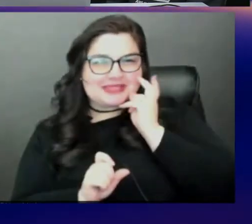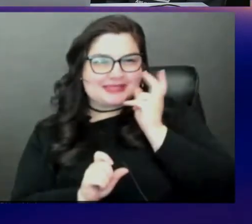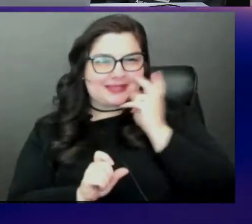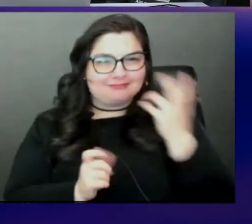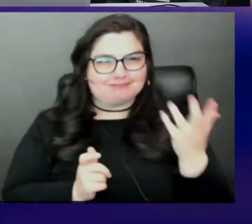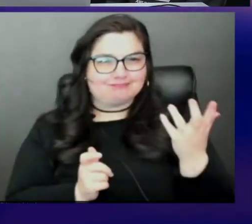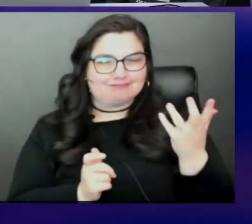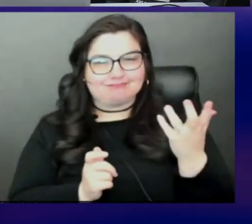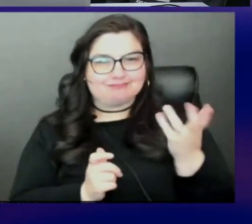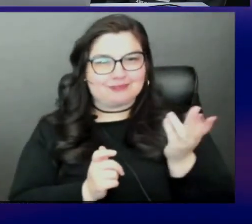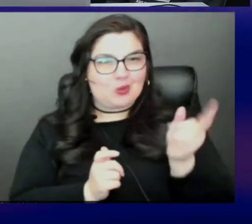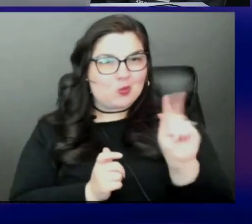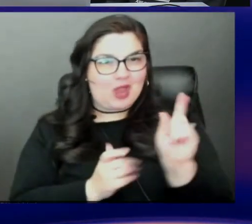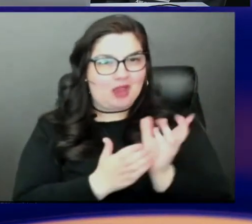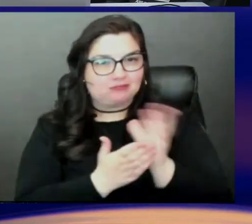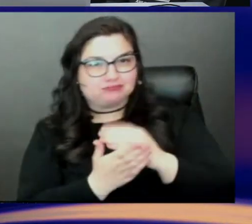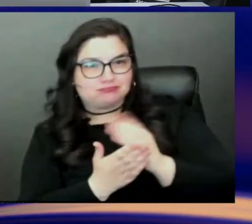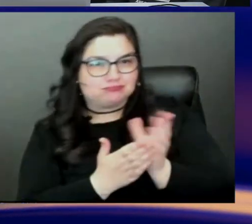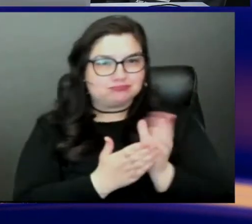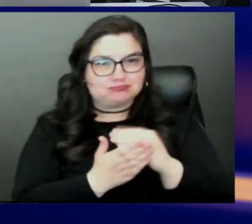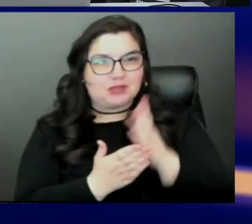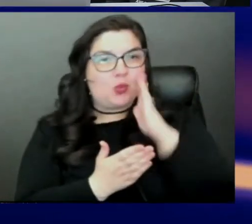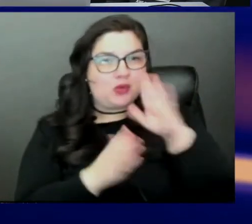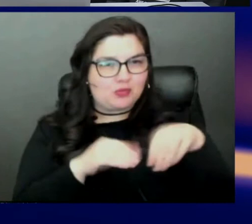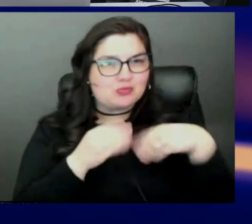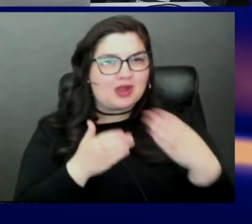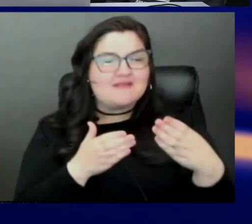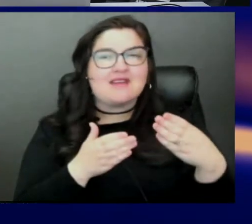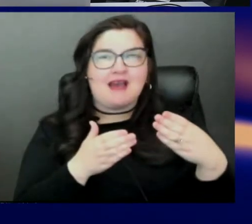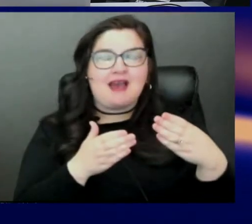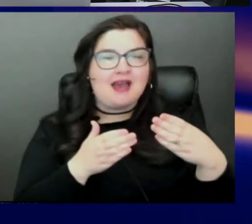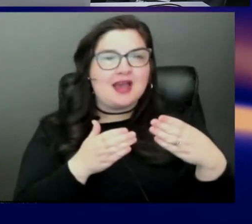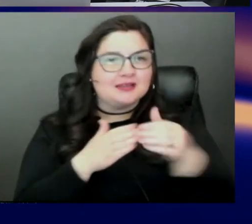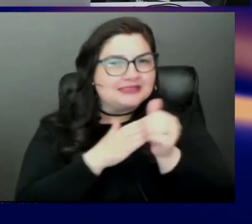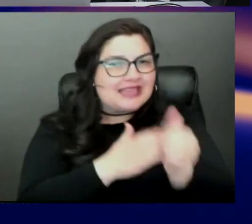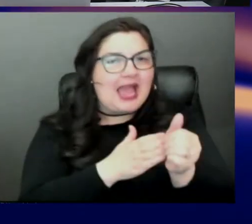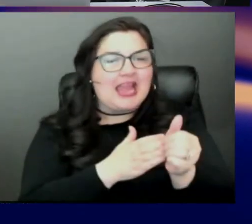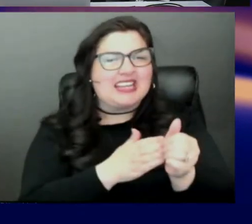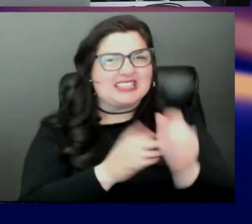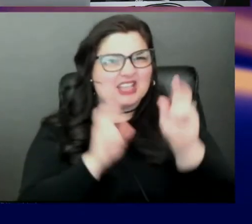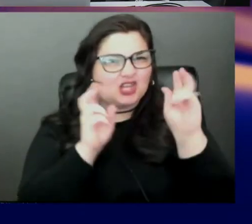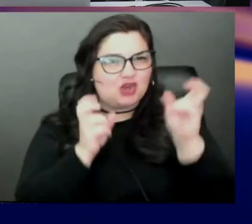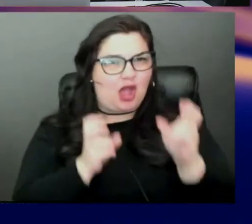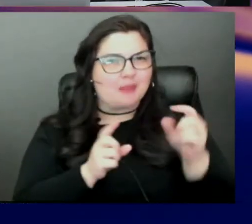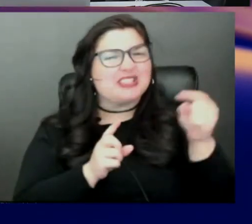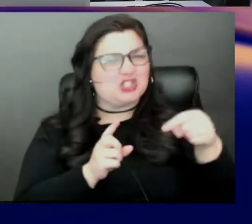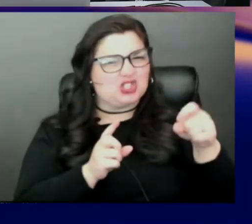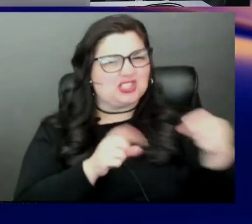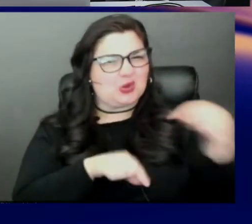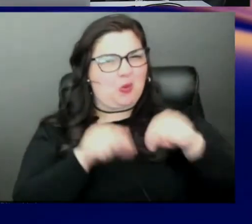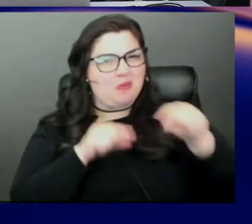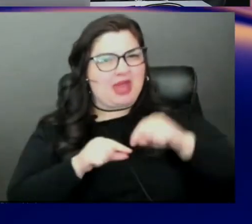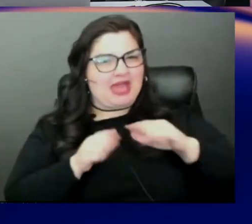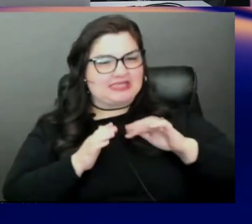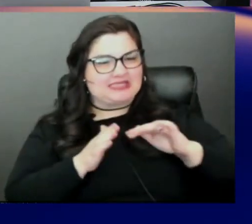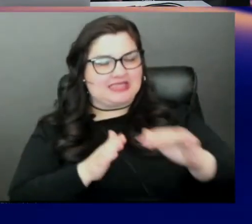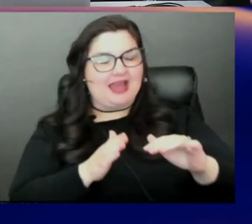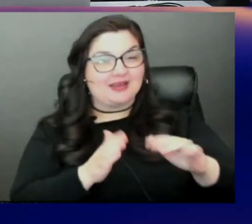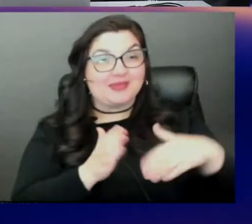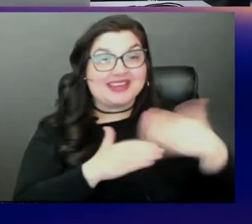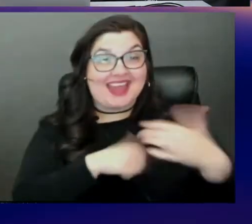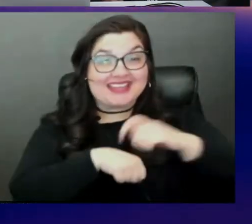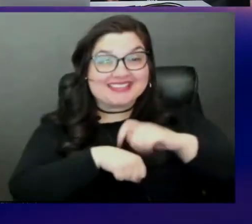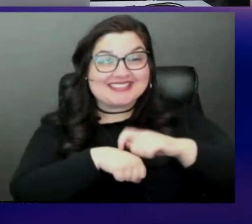then it'll give them prescriptive guidance as to these are the topics you should go back and review in order to get a better mark your next time around. And